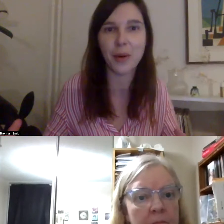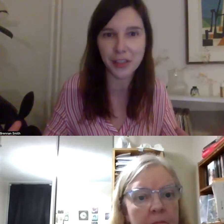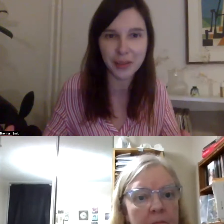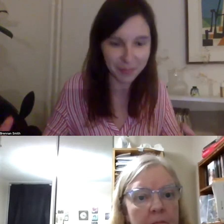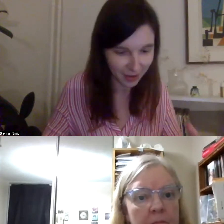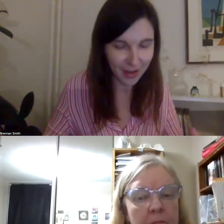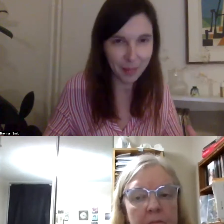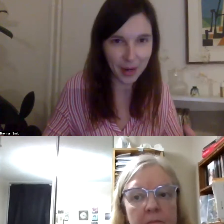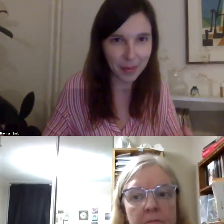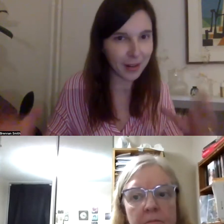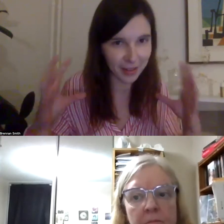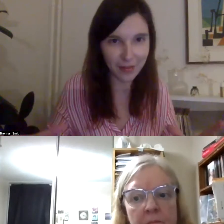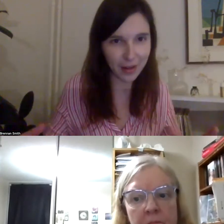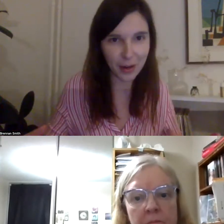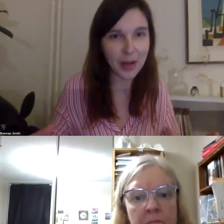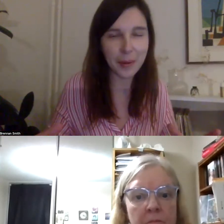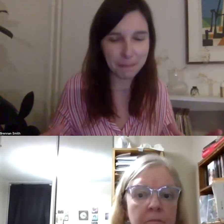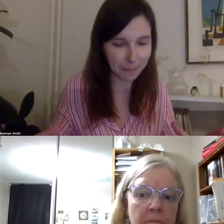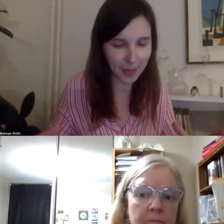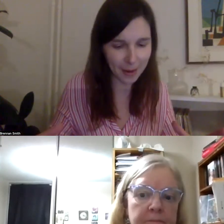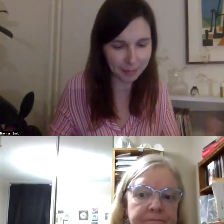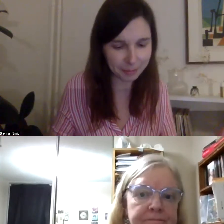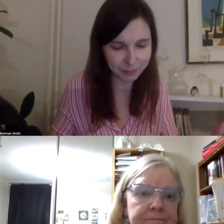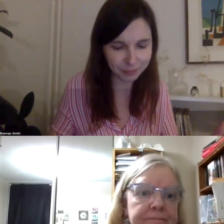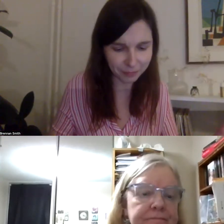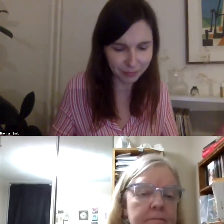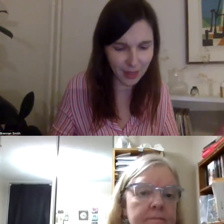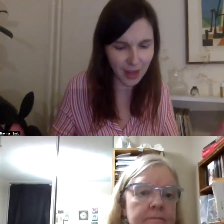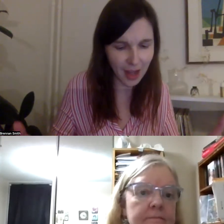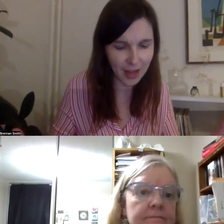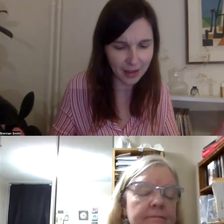articulated question, but I'm going to give it a go here.